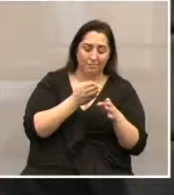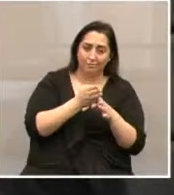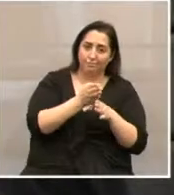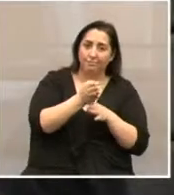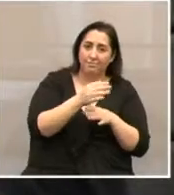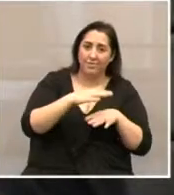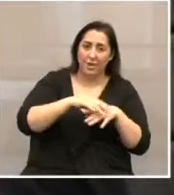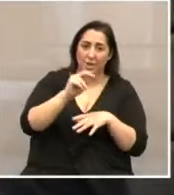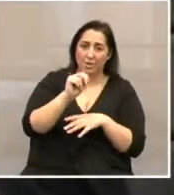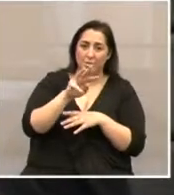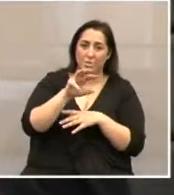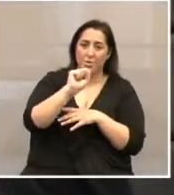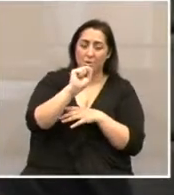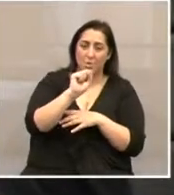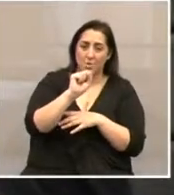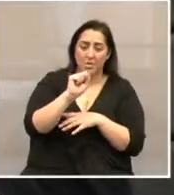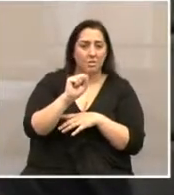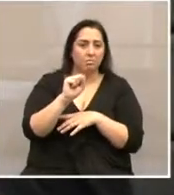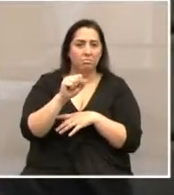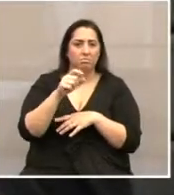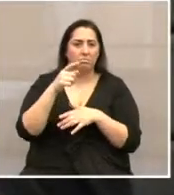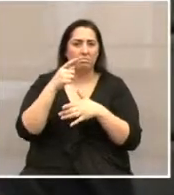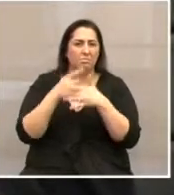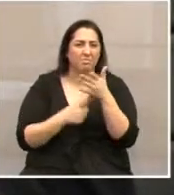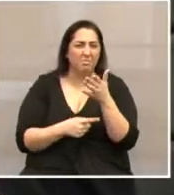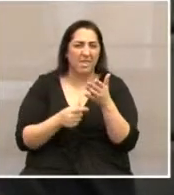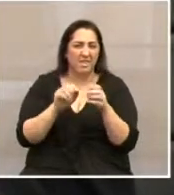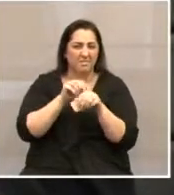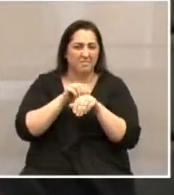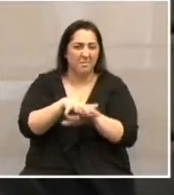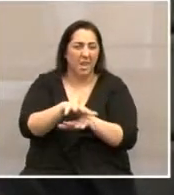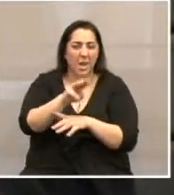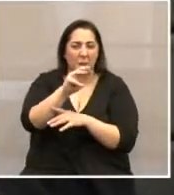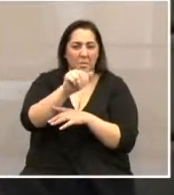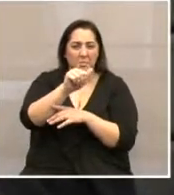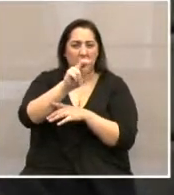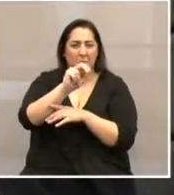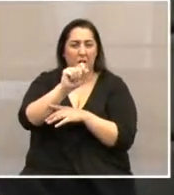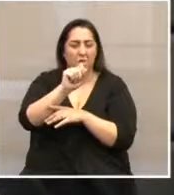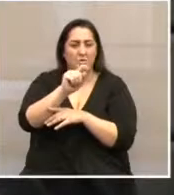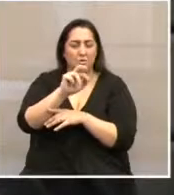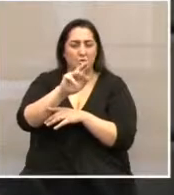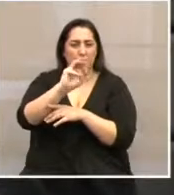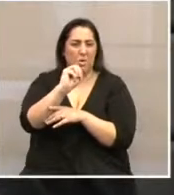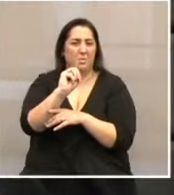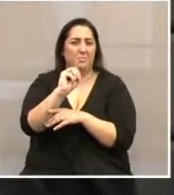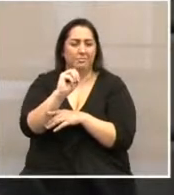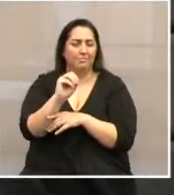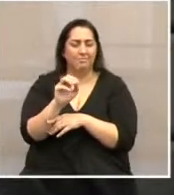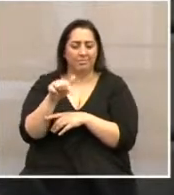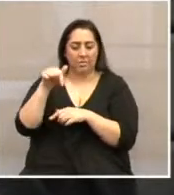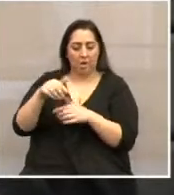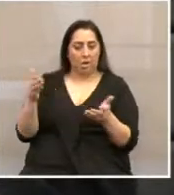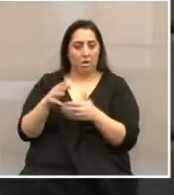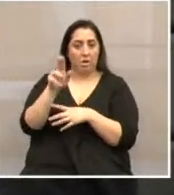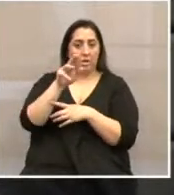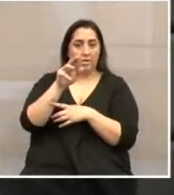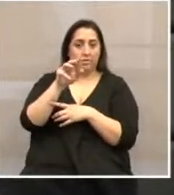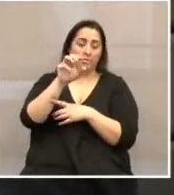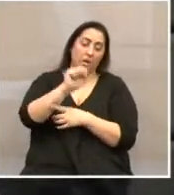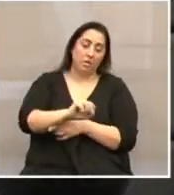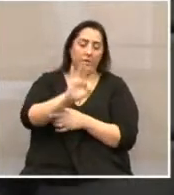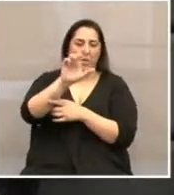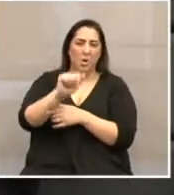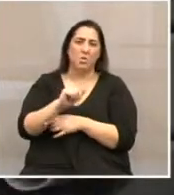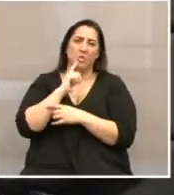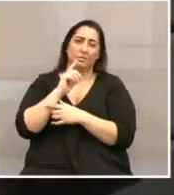is this about mainstreaming that's so important? Because mainstreaming here in South Florida and nationally,